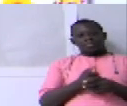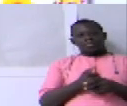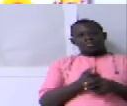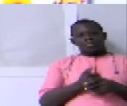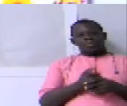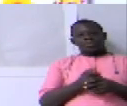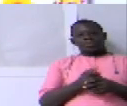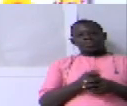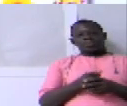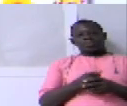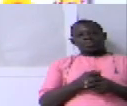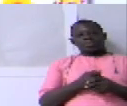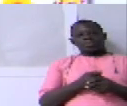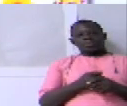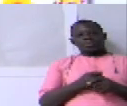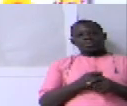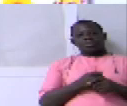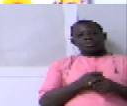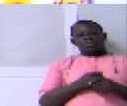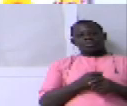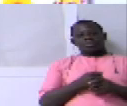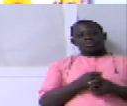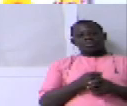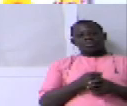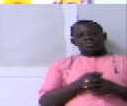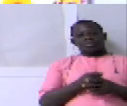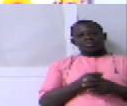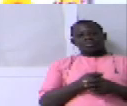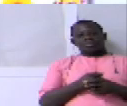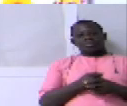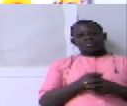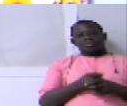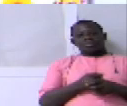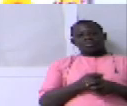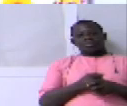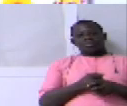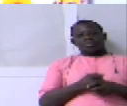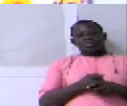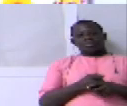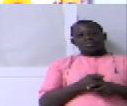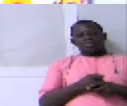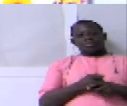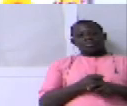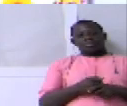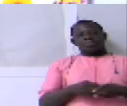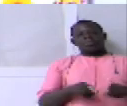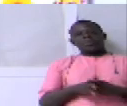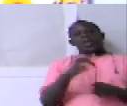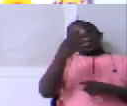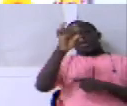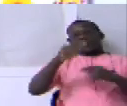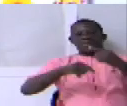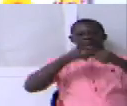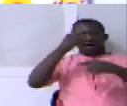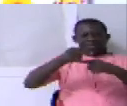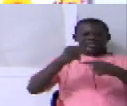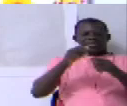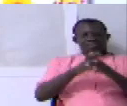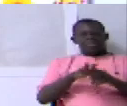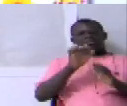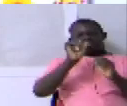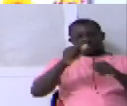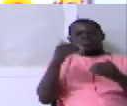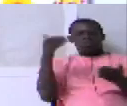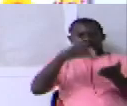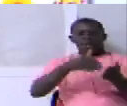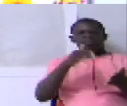bebe operations la officer nyina kuolle ko to fonde. If after the incidents I have briefed the commissioner. We would come to that.